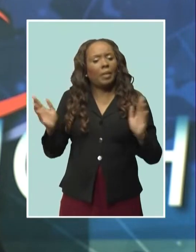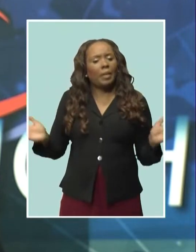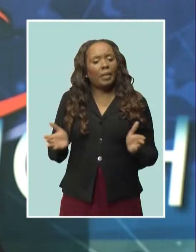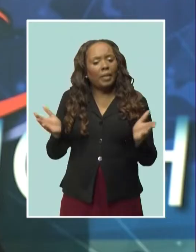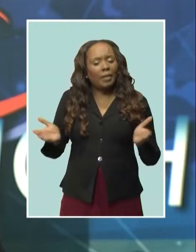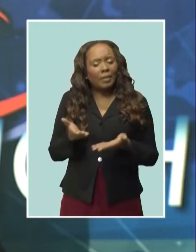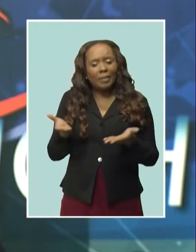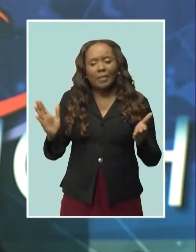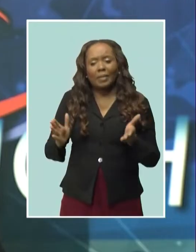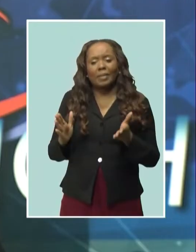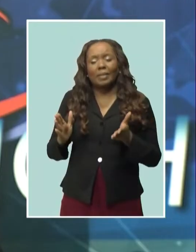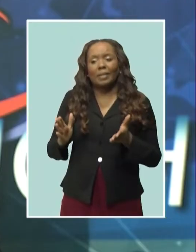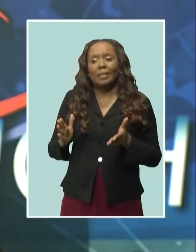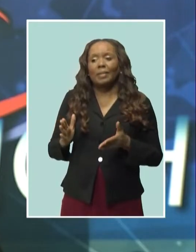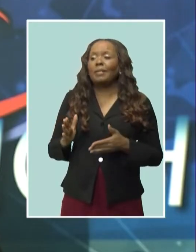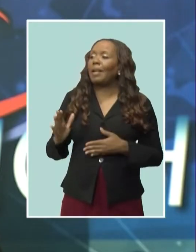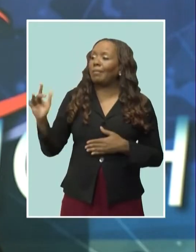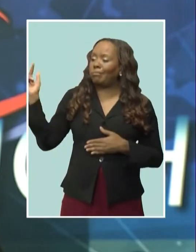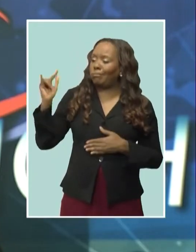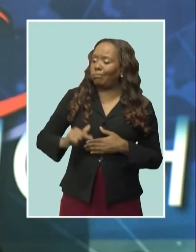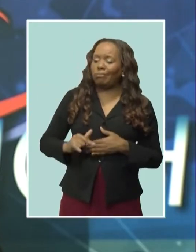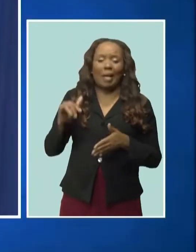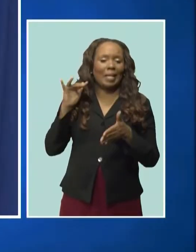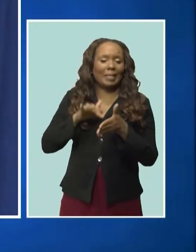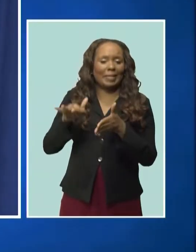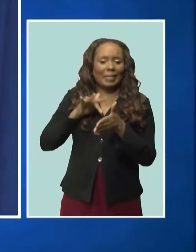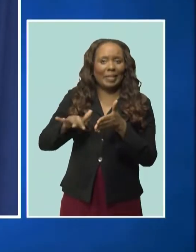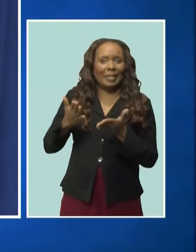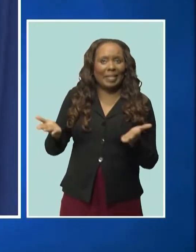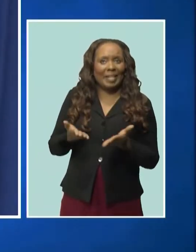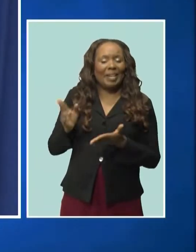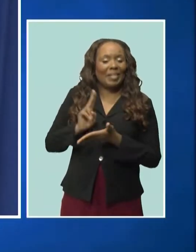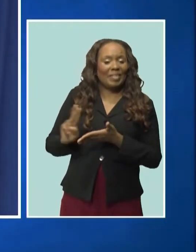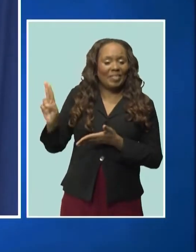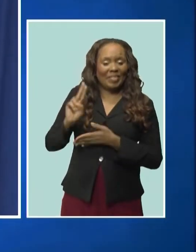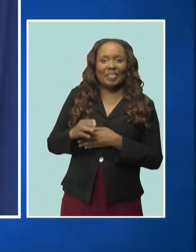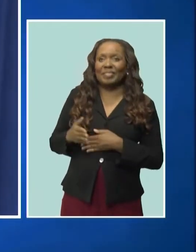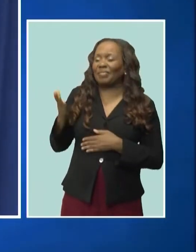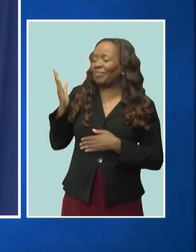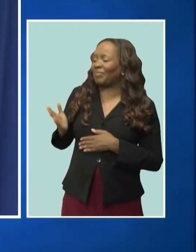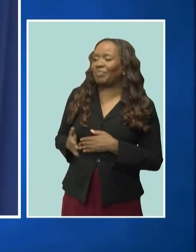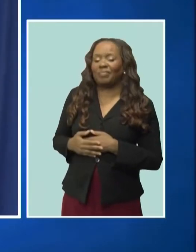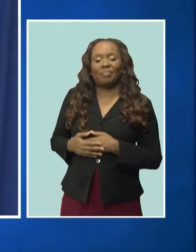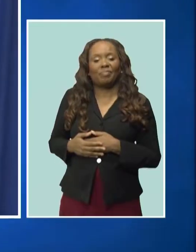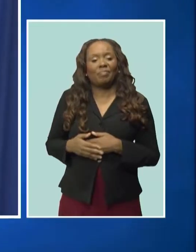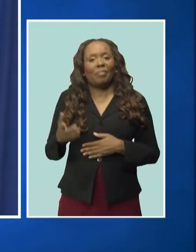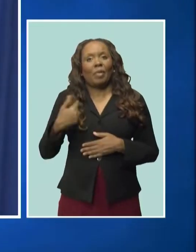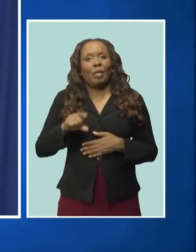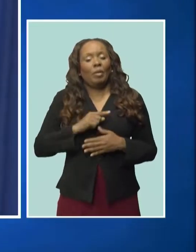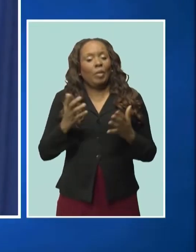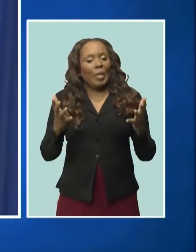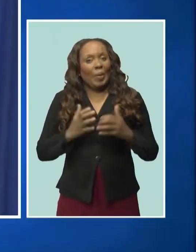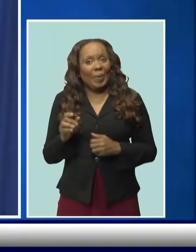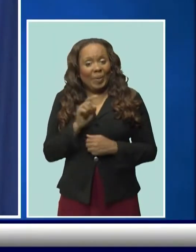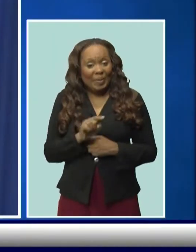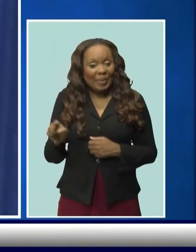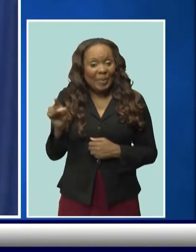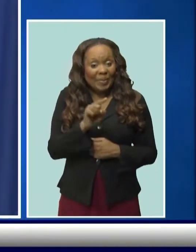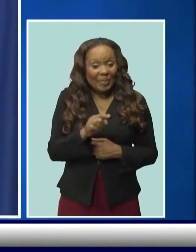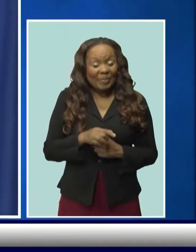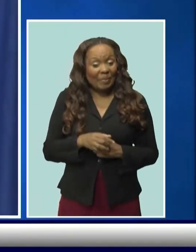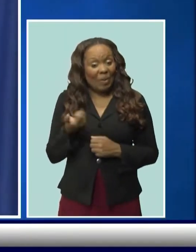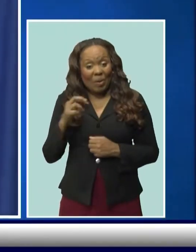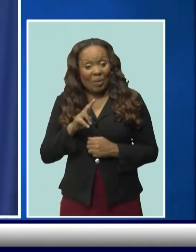consider studying at the campus. We encourage you to explore the various options through which you or your